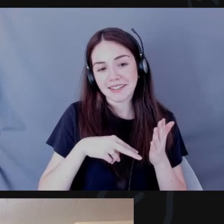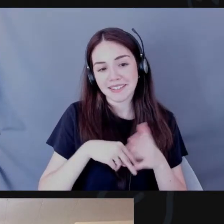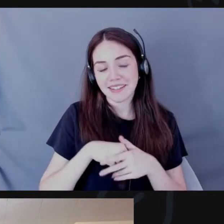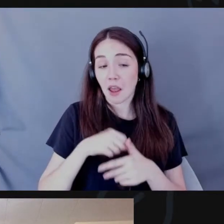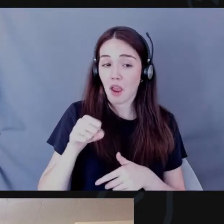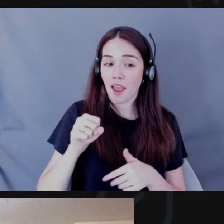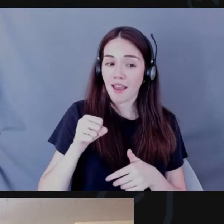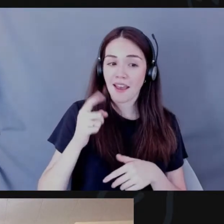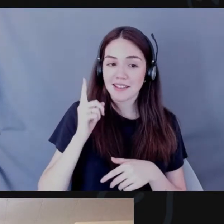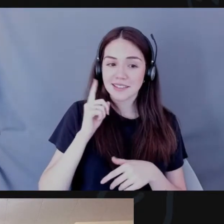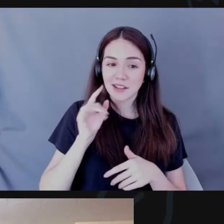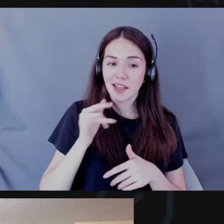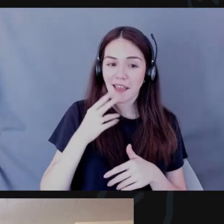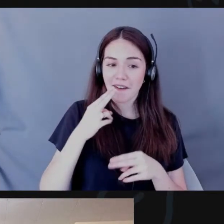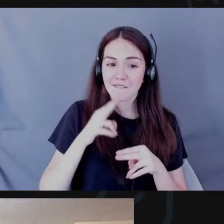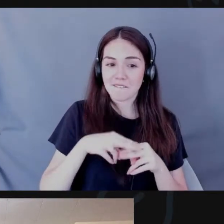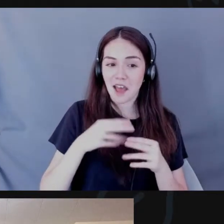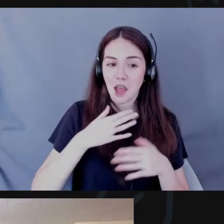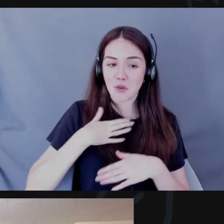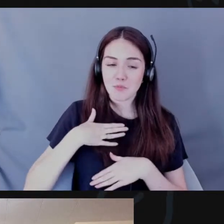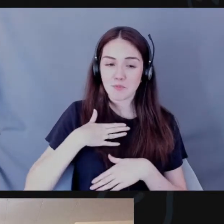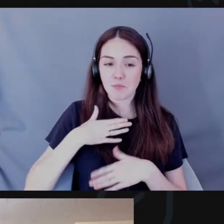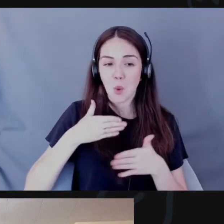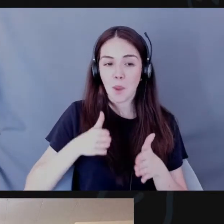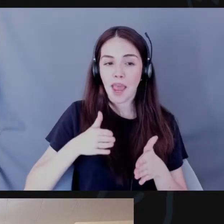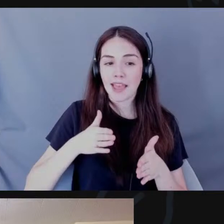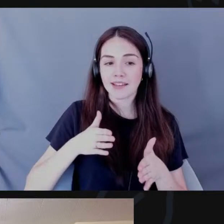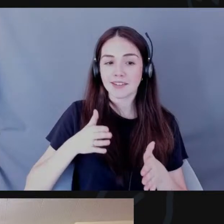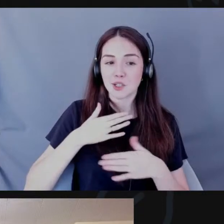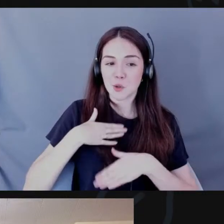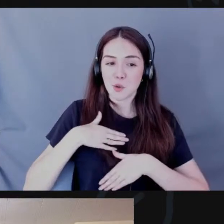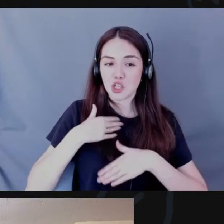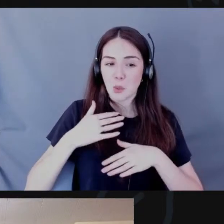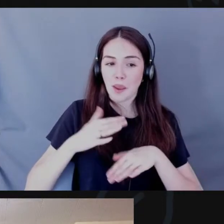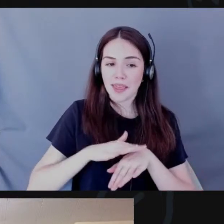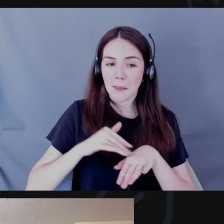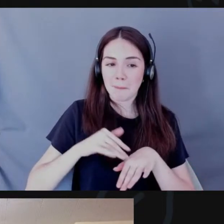sounds like a fun way to enjoy the sand for sure.